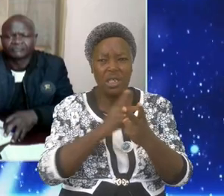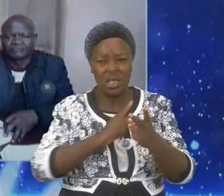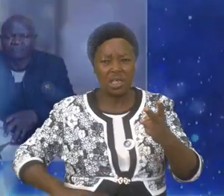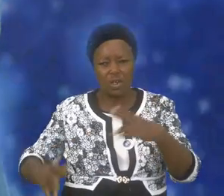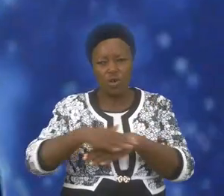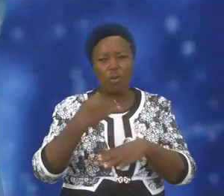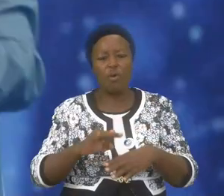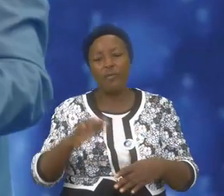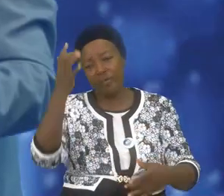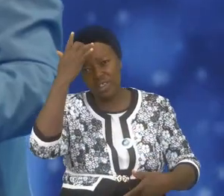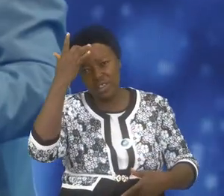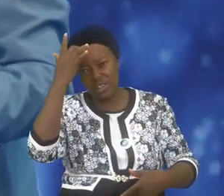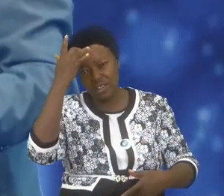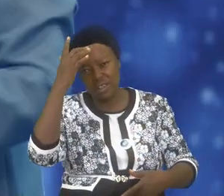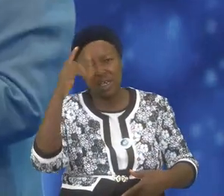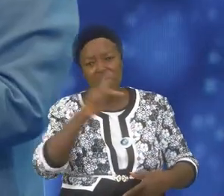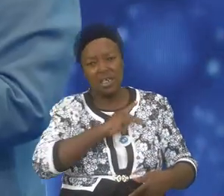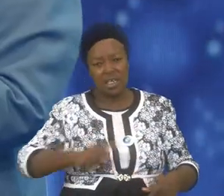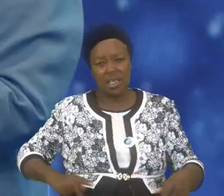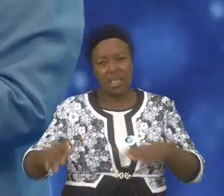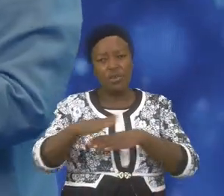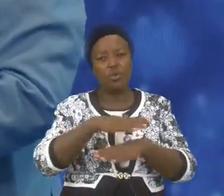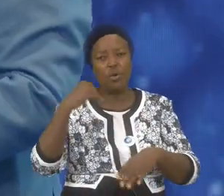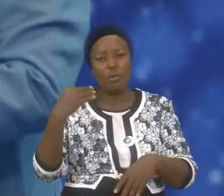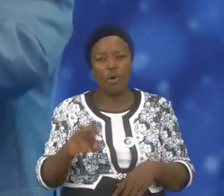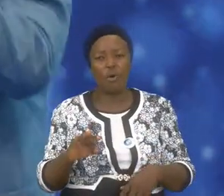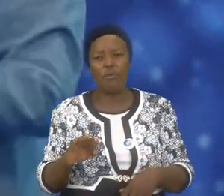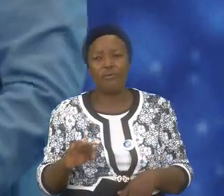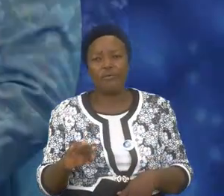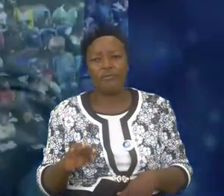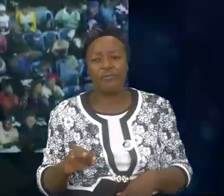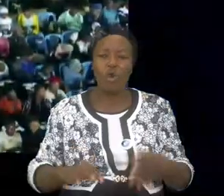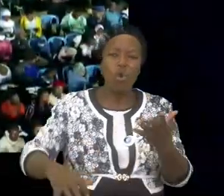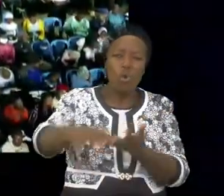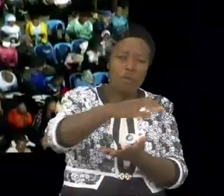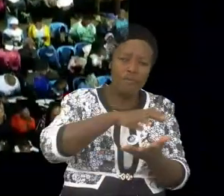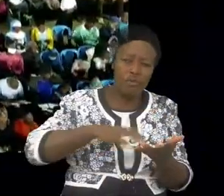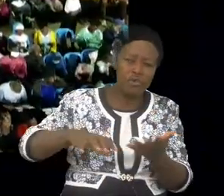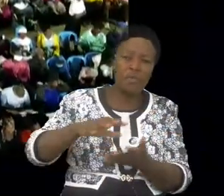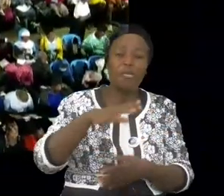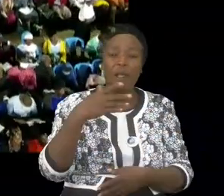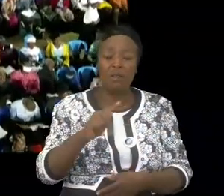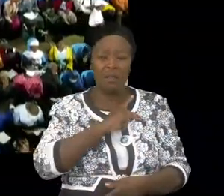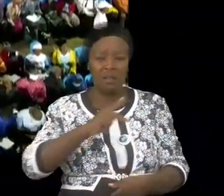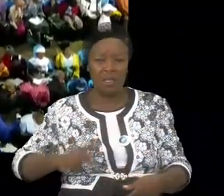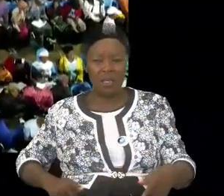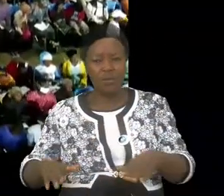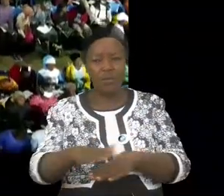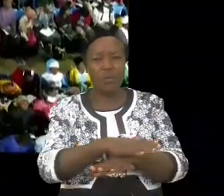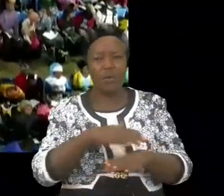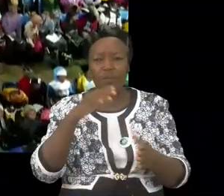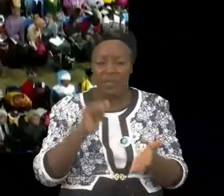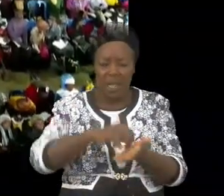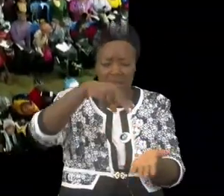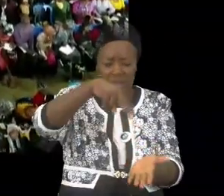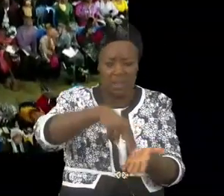of confusion. The kingdom that stamped on everybody. The kingdom